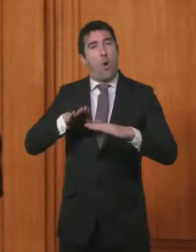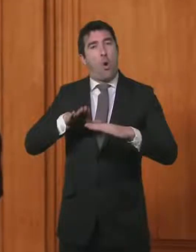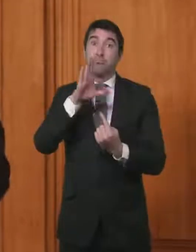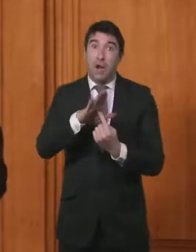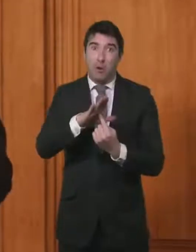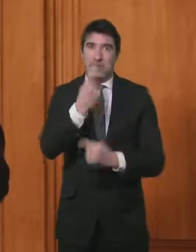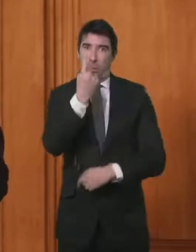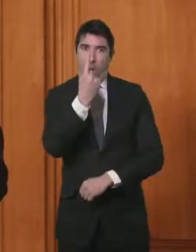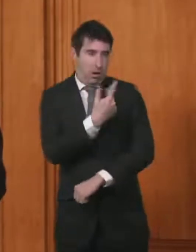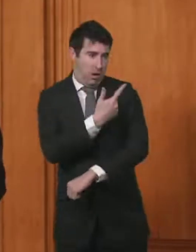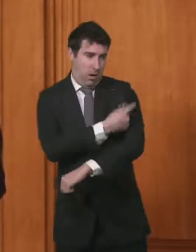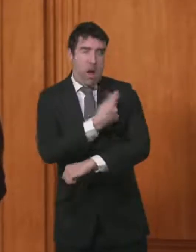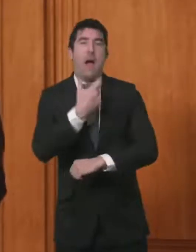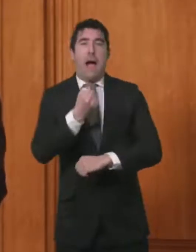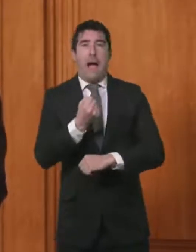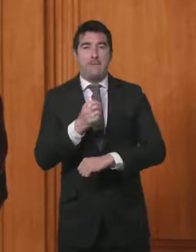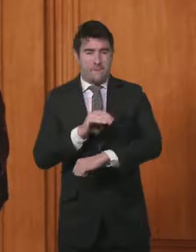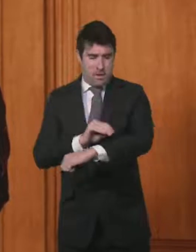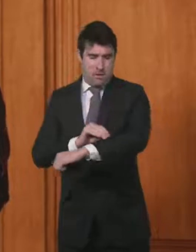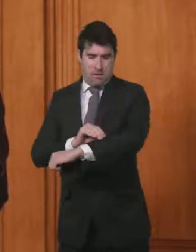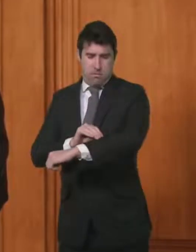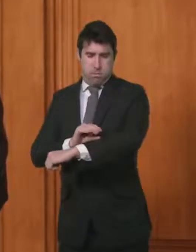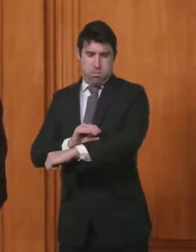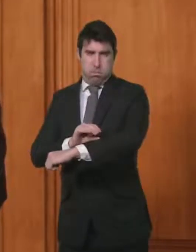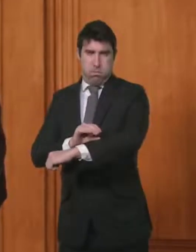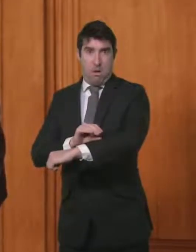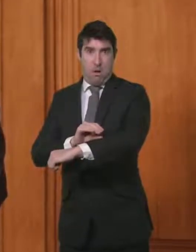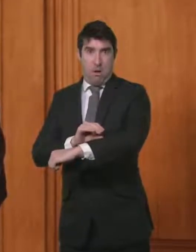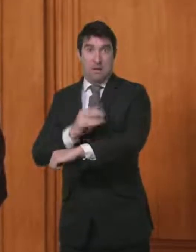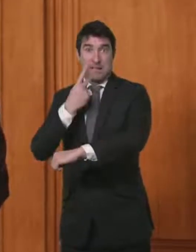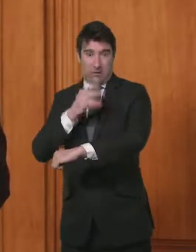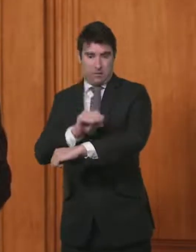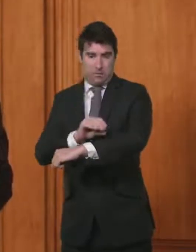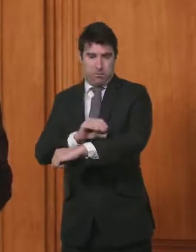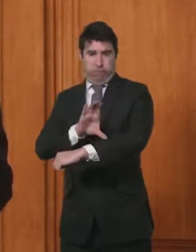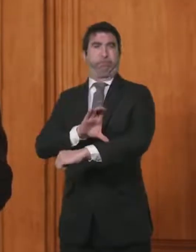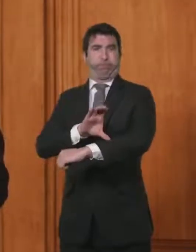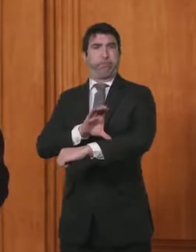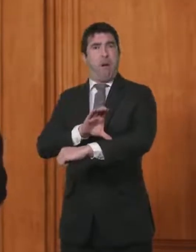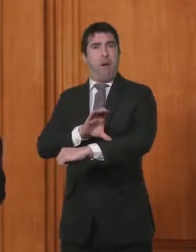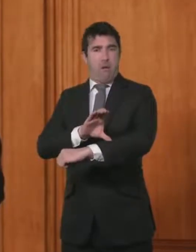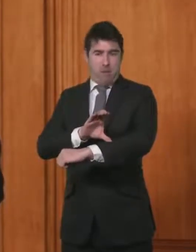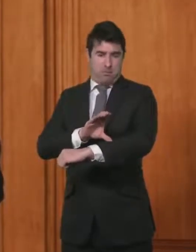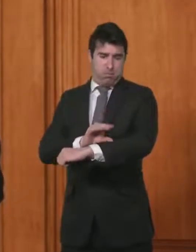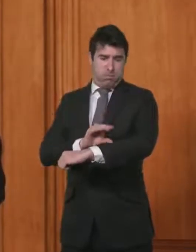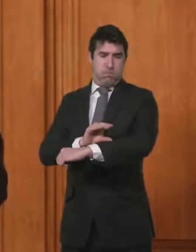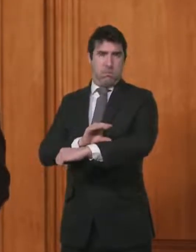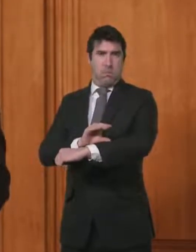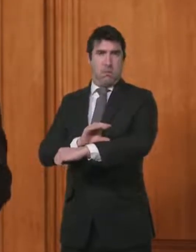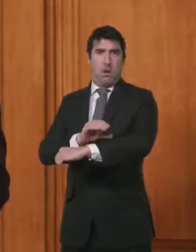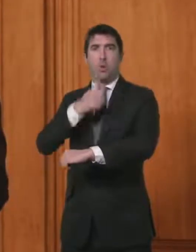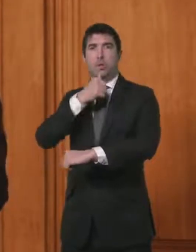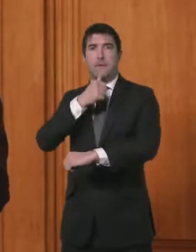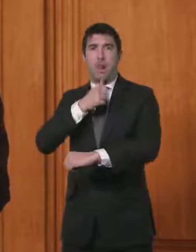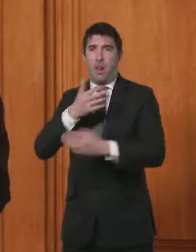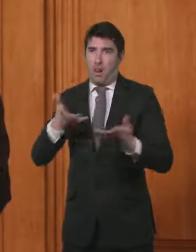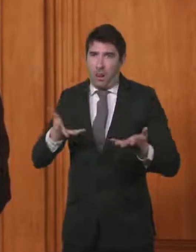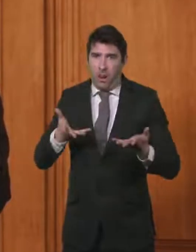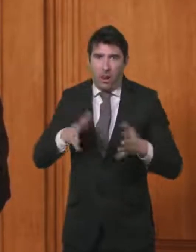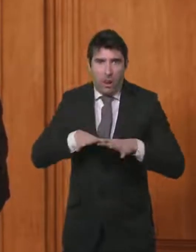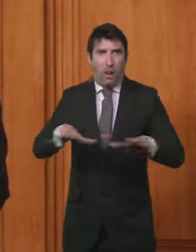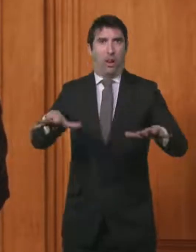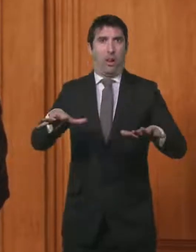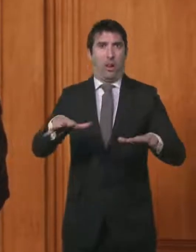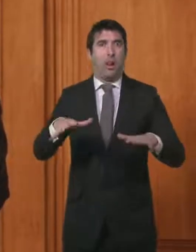so what does that mean in terms of, how's this strategy been put together? I want to try and help people understand that.